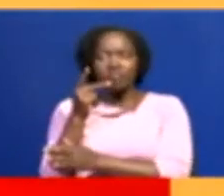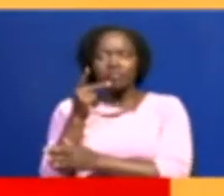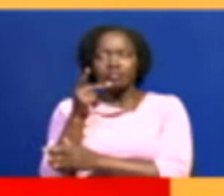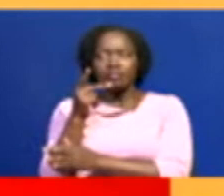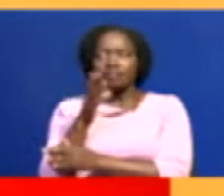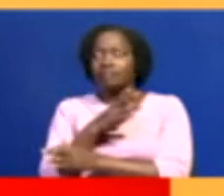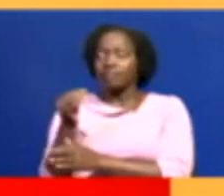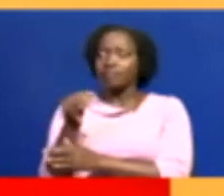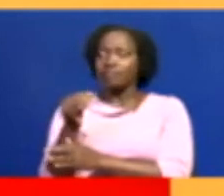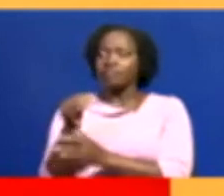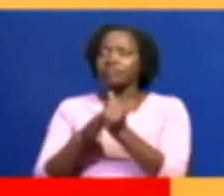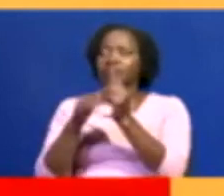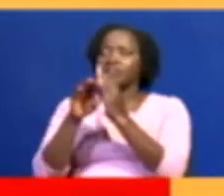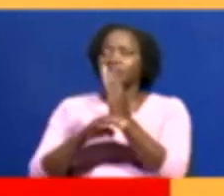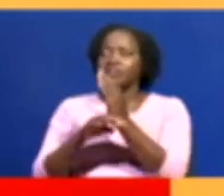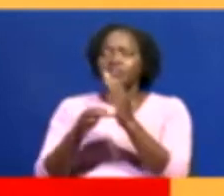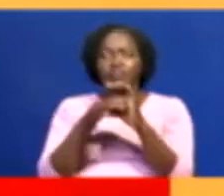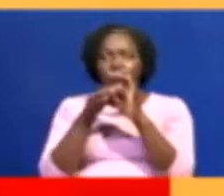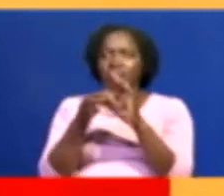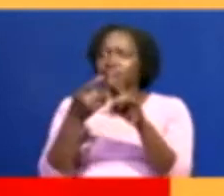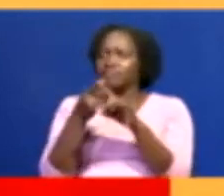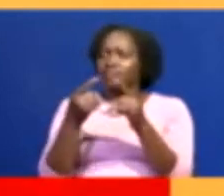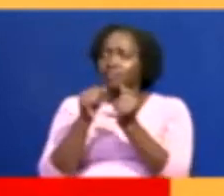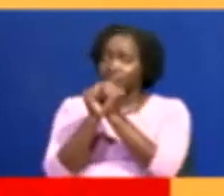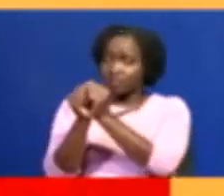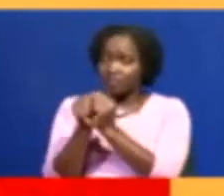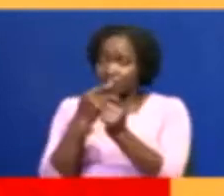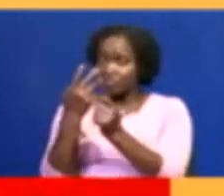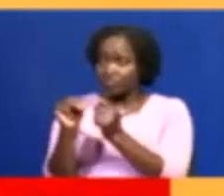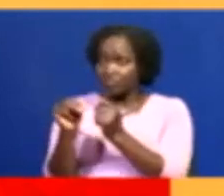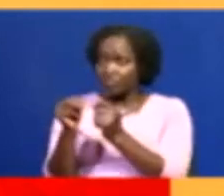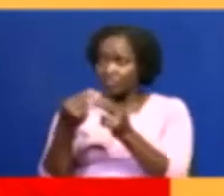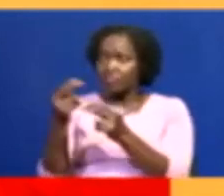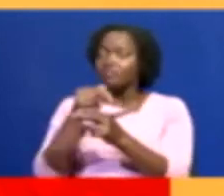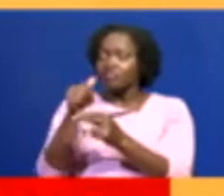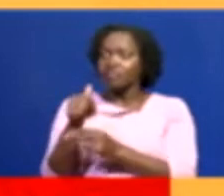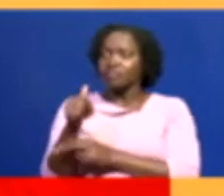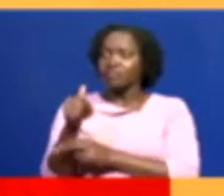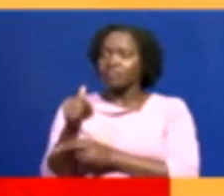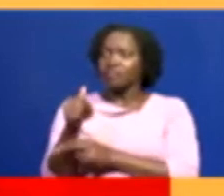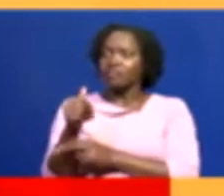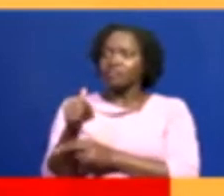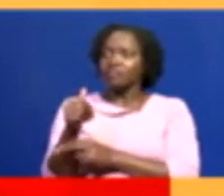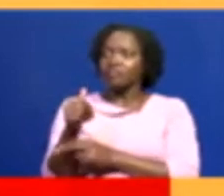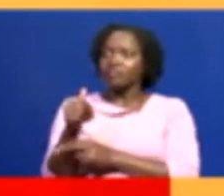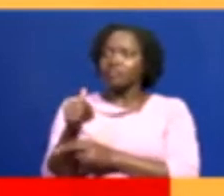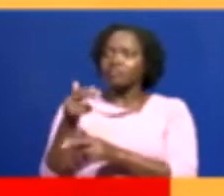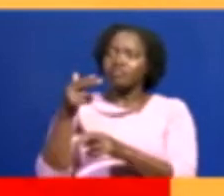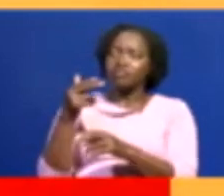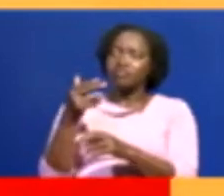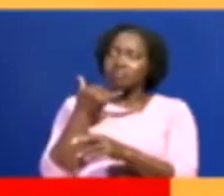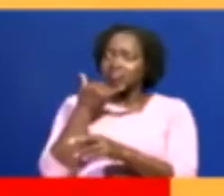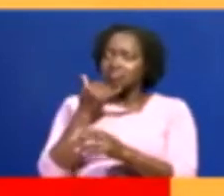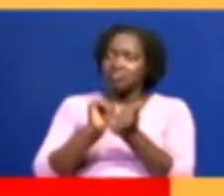and the current leadership of Azimio. And together we told the country that the cost of living is high not because of wrongful administration.